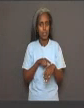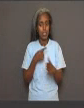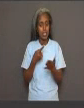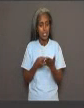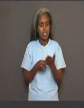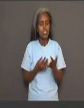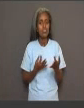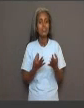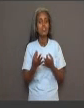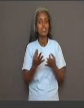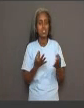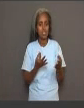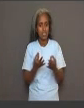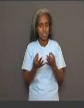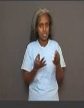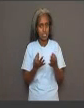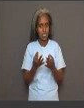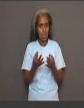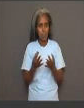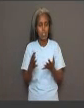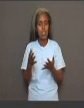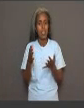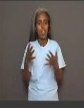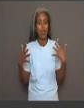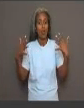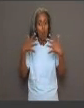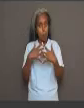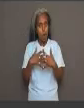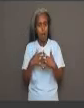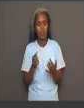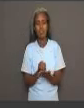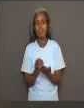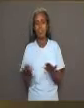is described as a compound event.